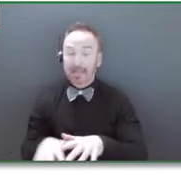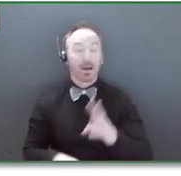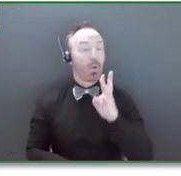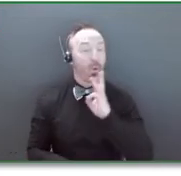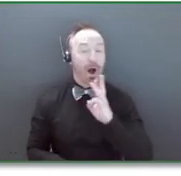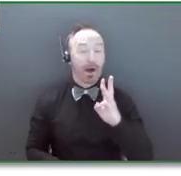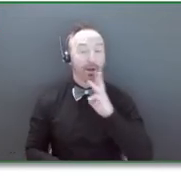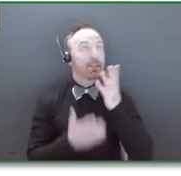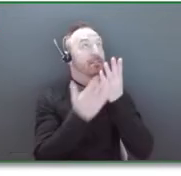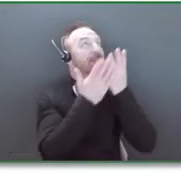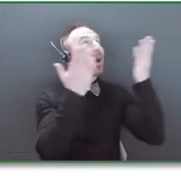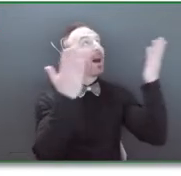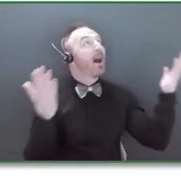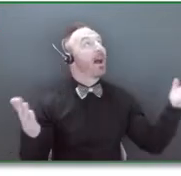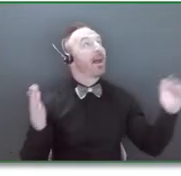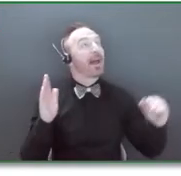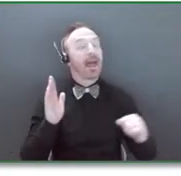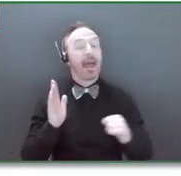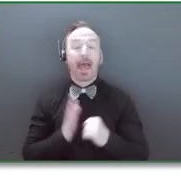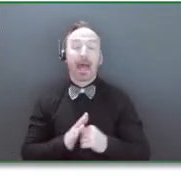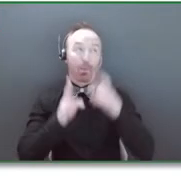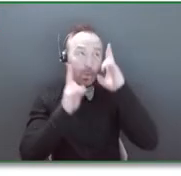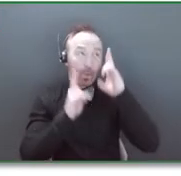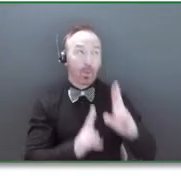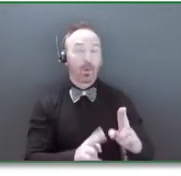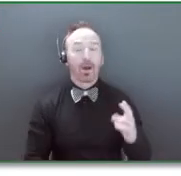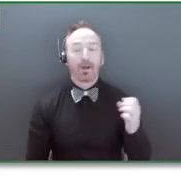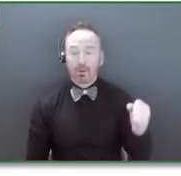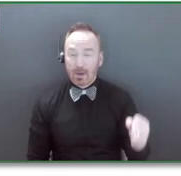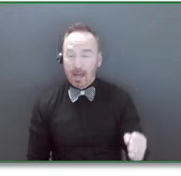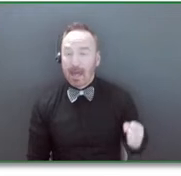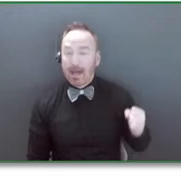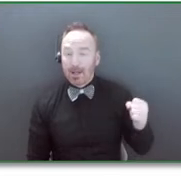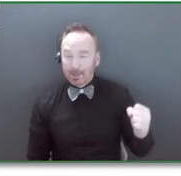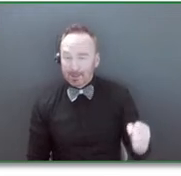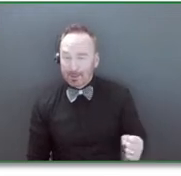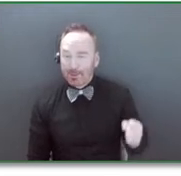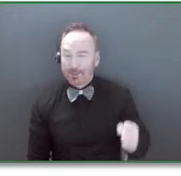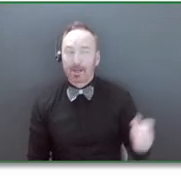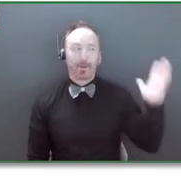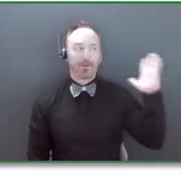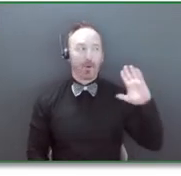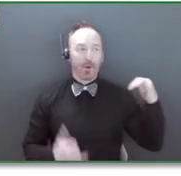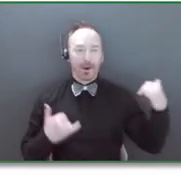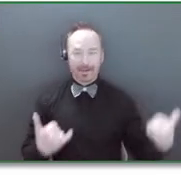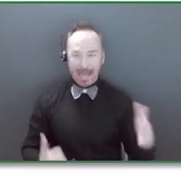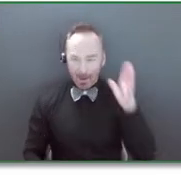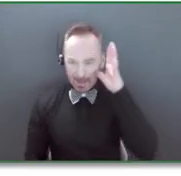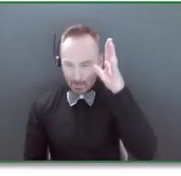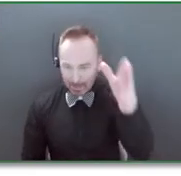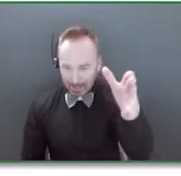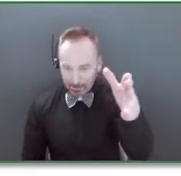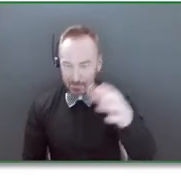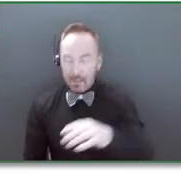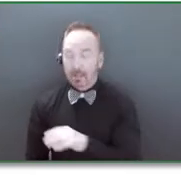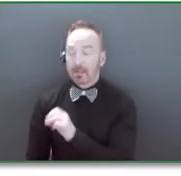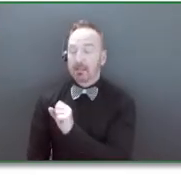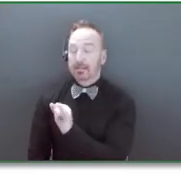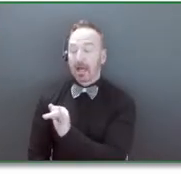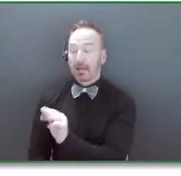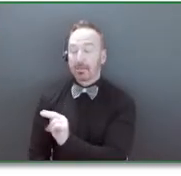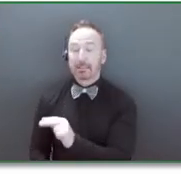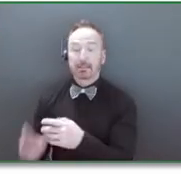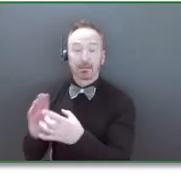emerging. Next slide, please. Building upon Simon's comments, federally in Australia,